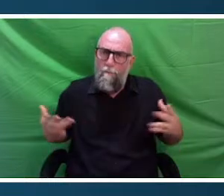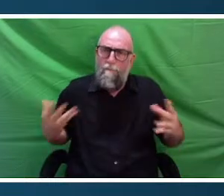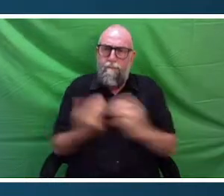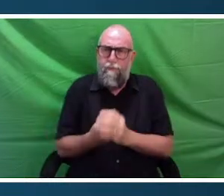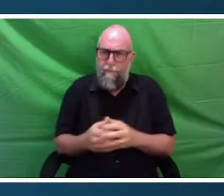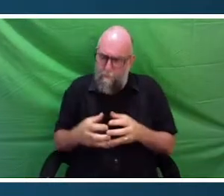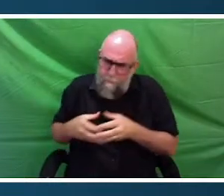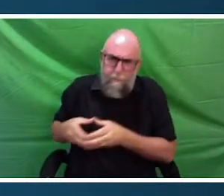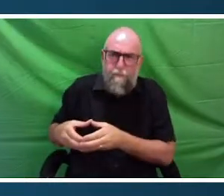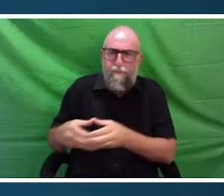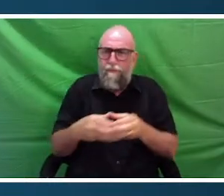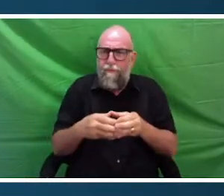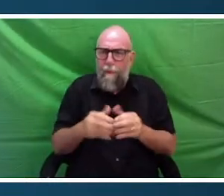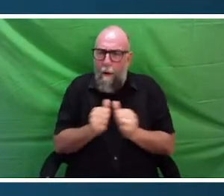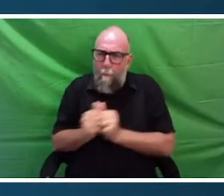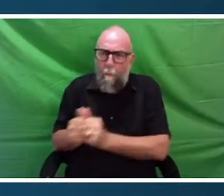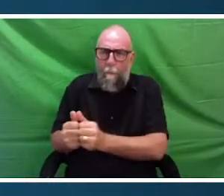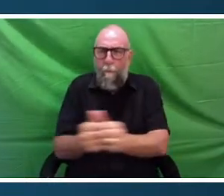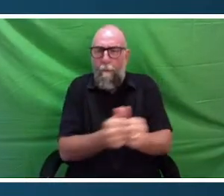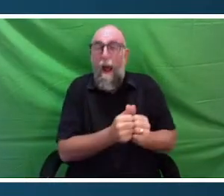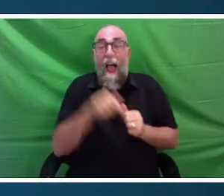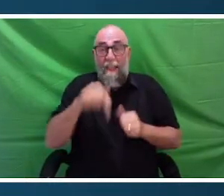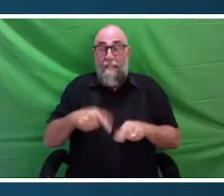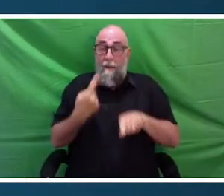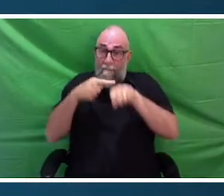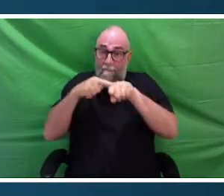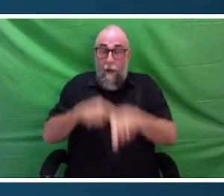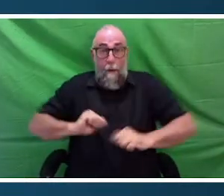a testament to our humanity.